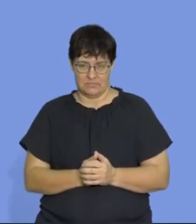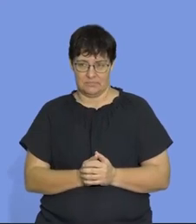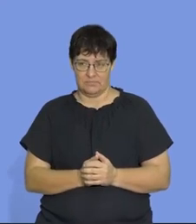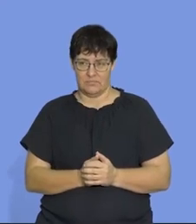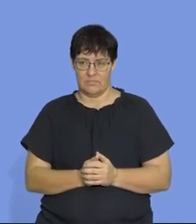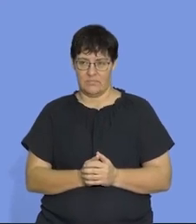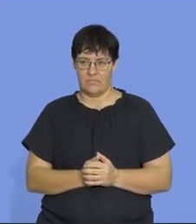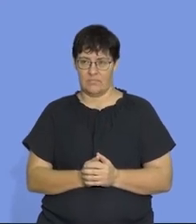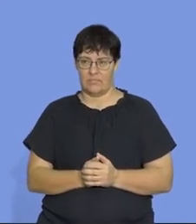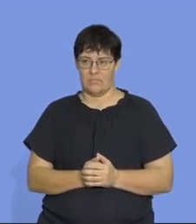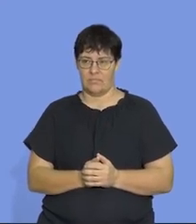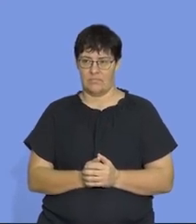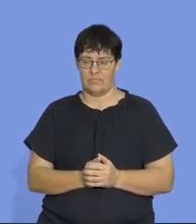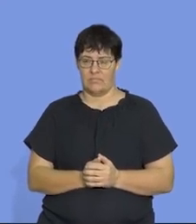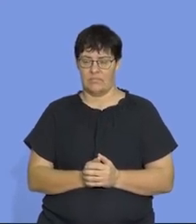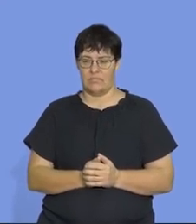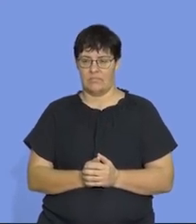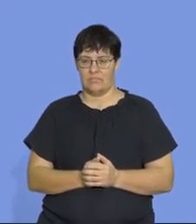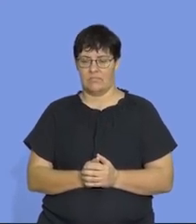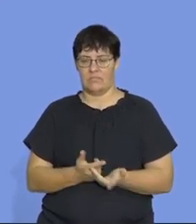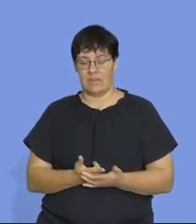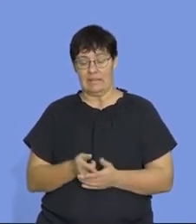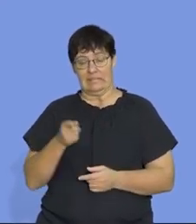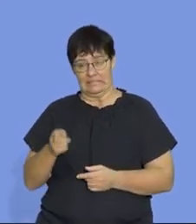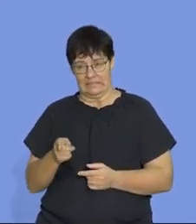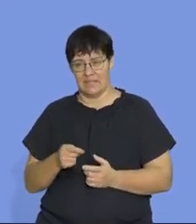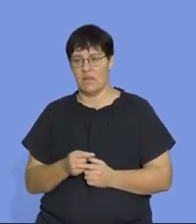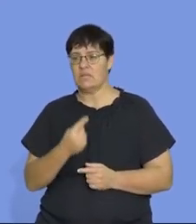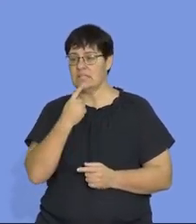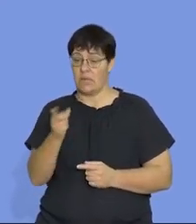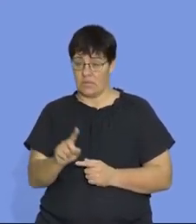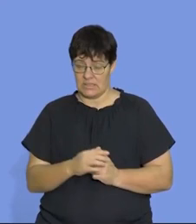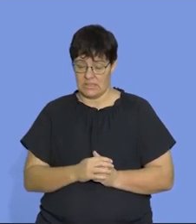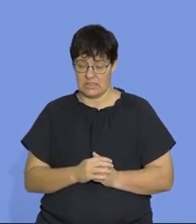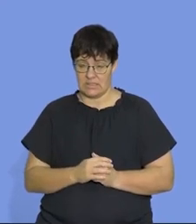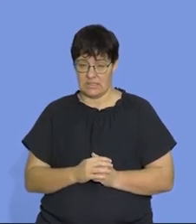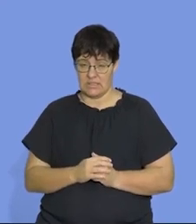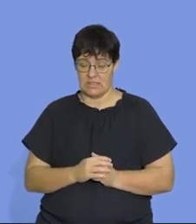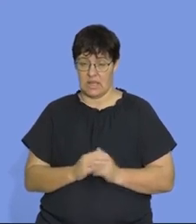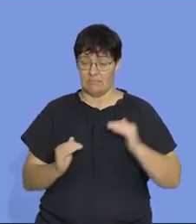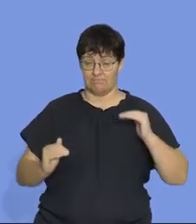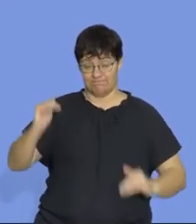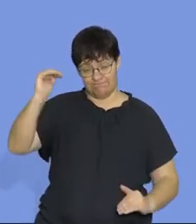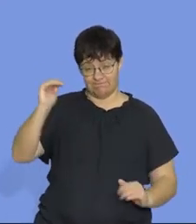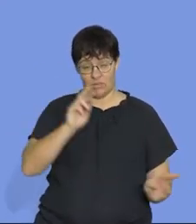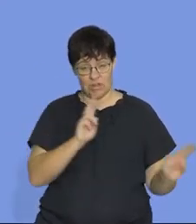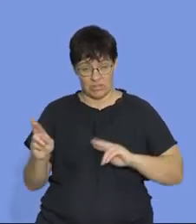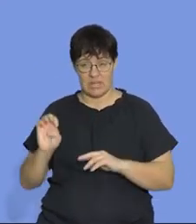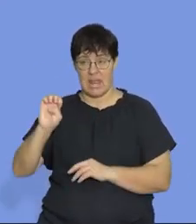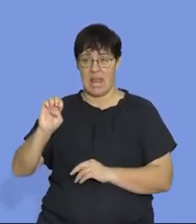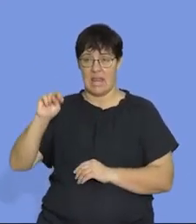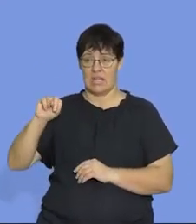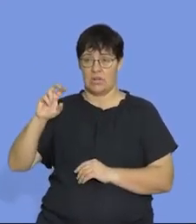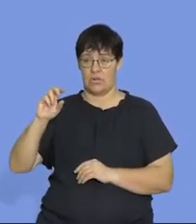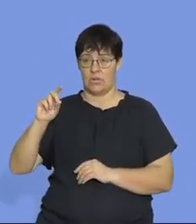far as this endothermic reaction, we are saying that the amount of energy absorbed, let's say for argument's sake,